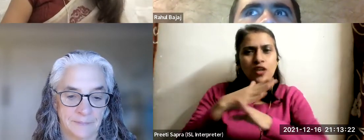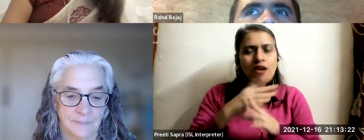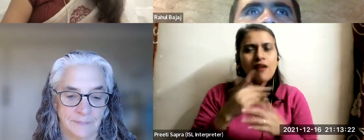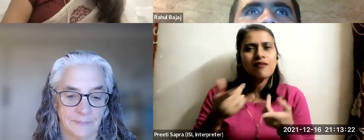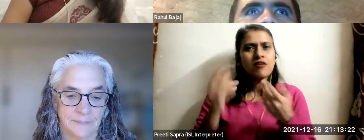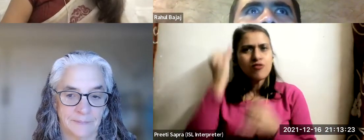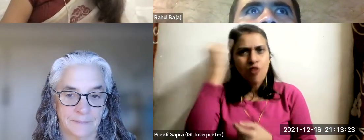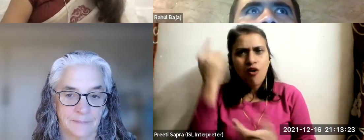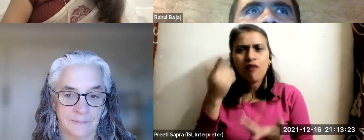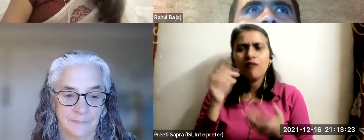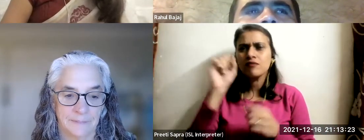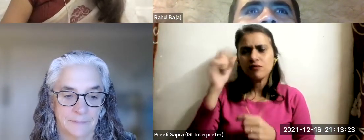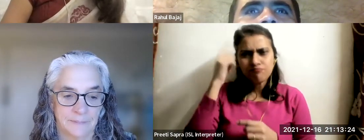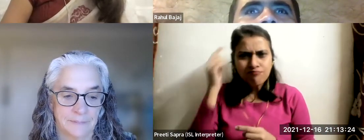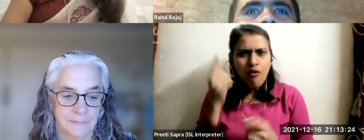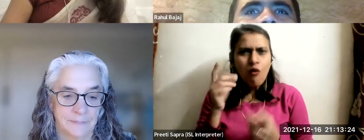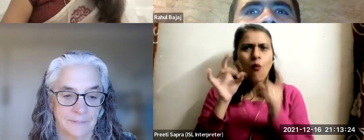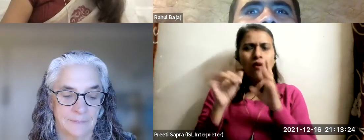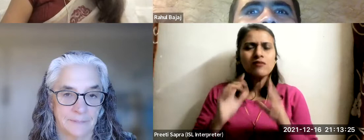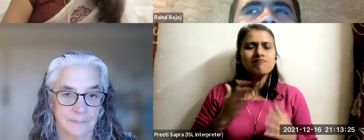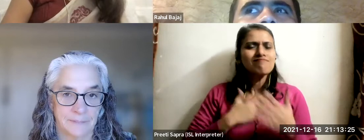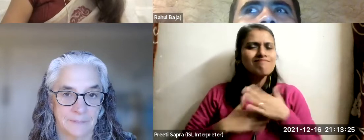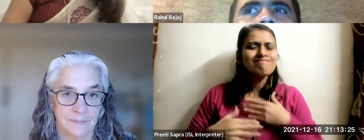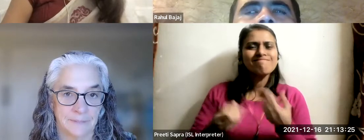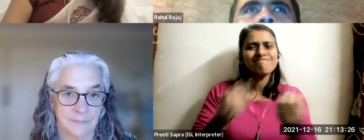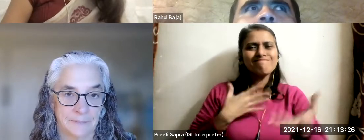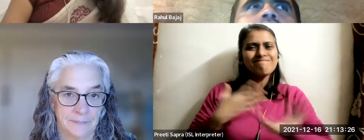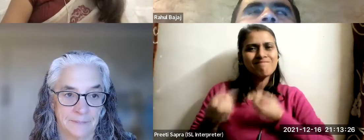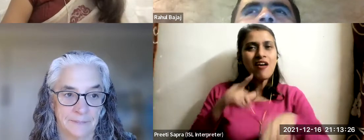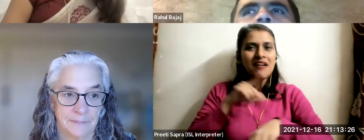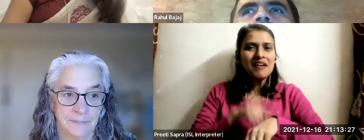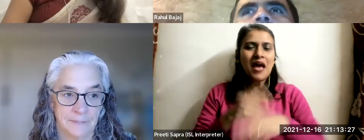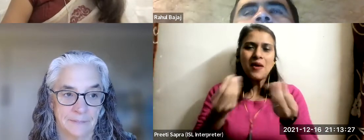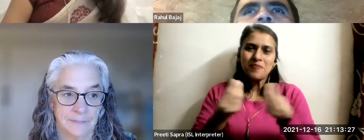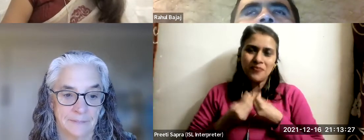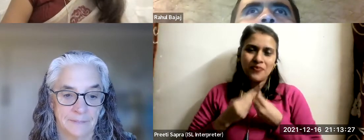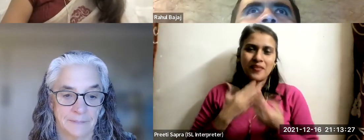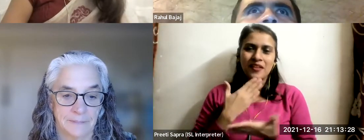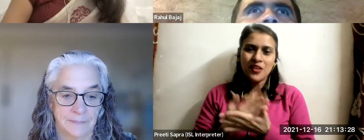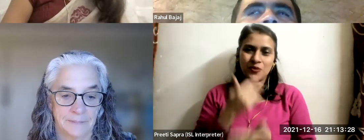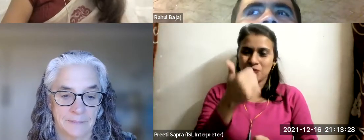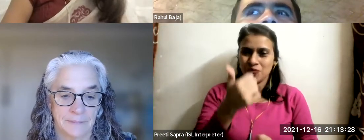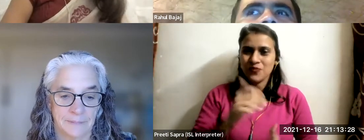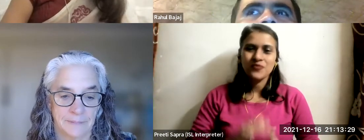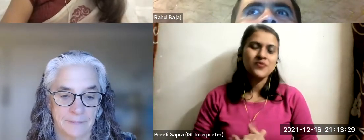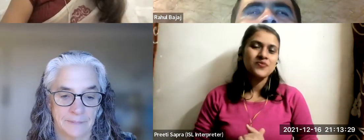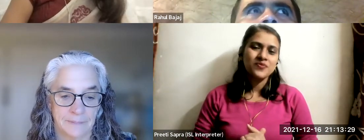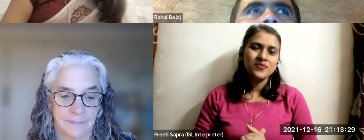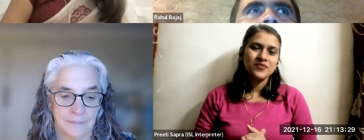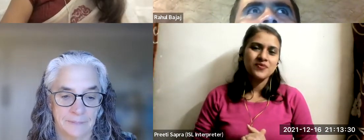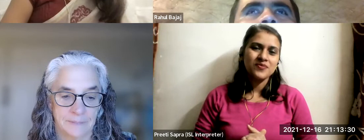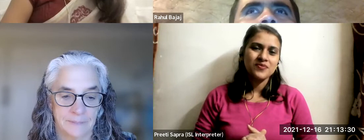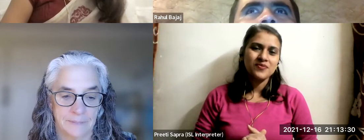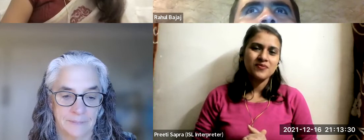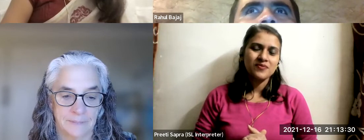so thoughtfully, so generously, and giving us so much of their time. I know that it's